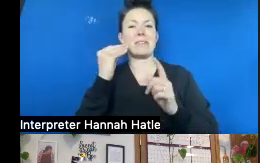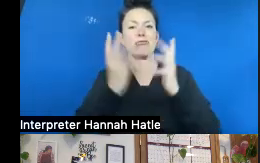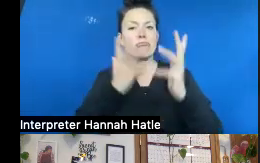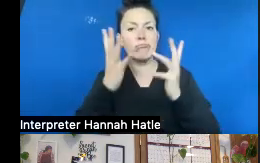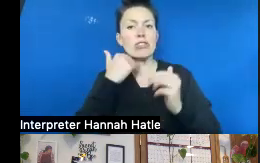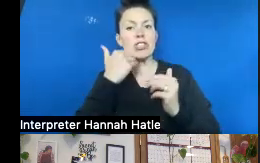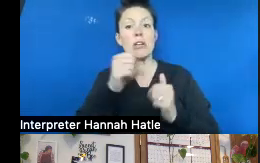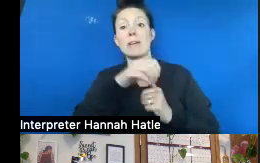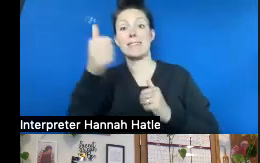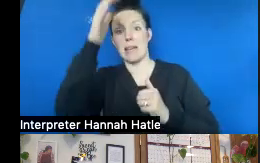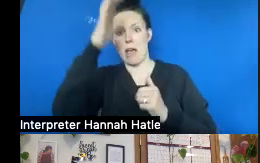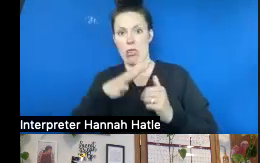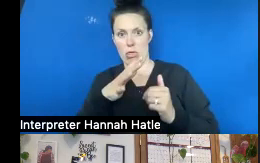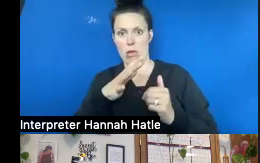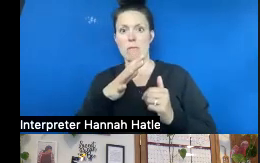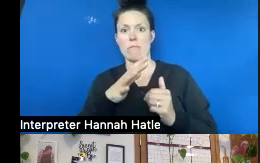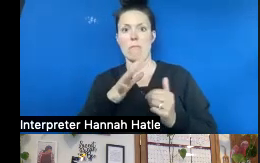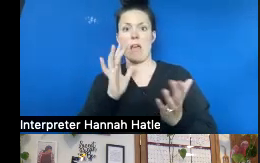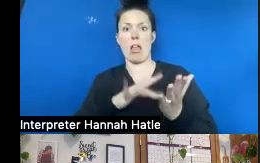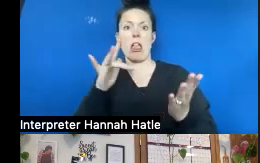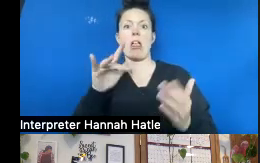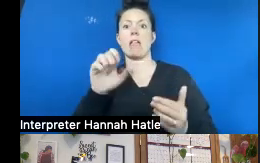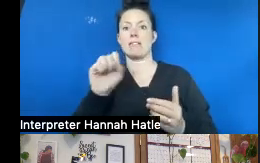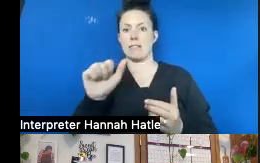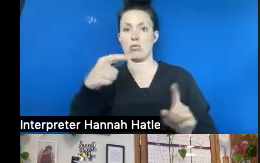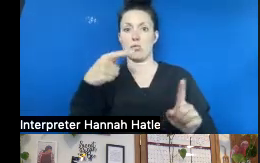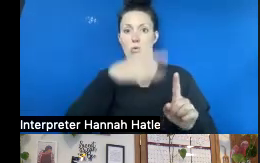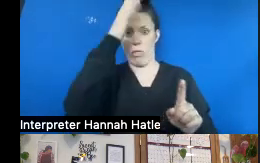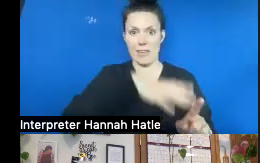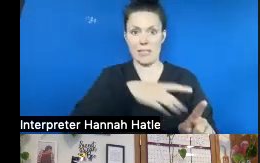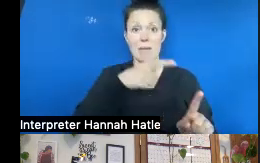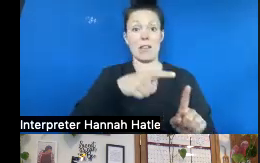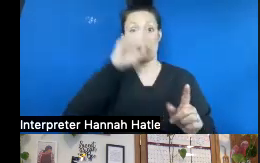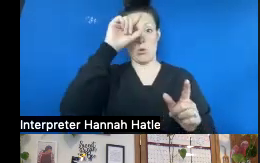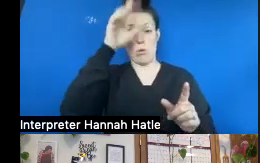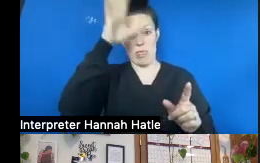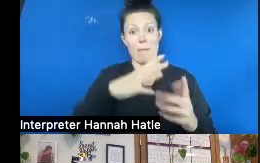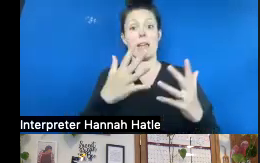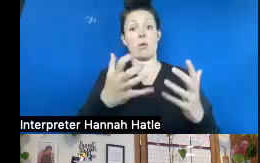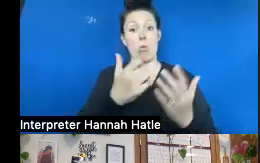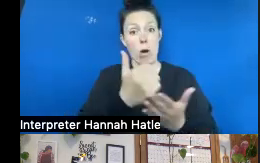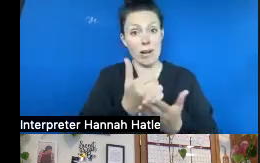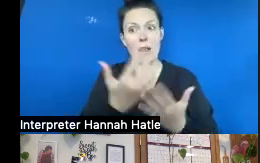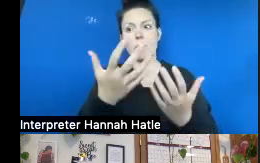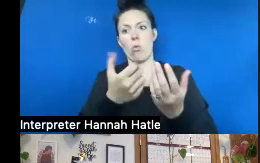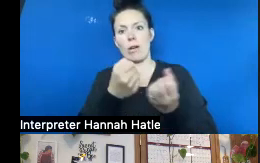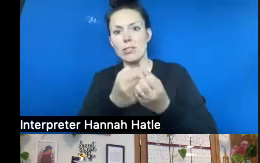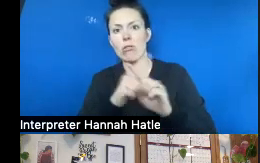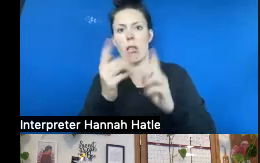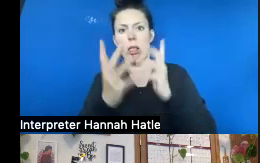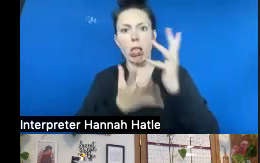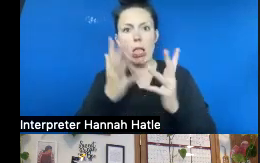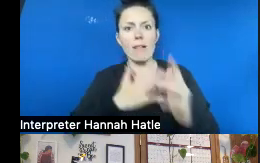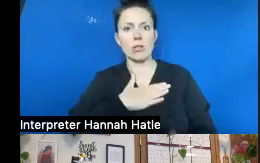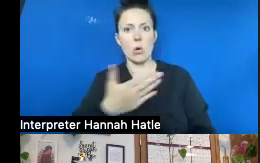a lot of things that are said that keep us locked into silence. Also, fear of not